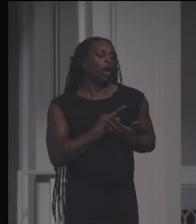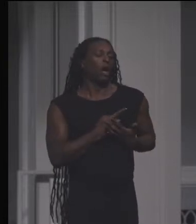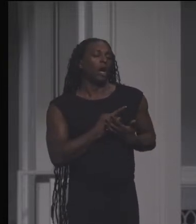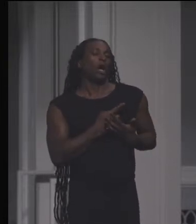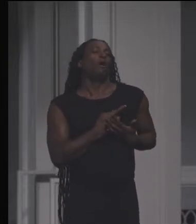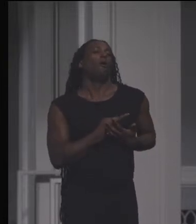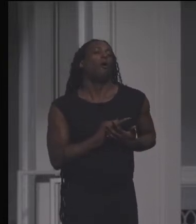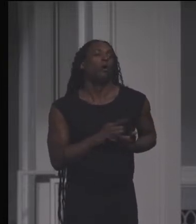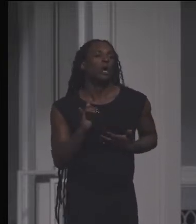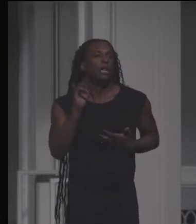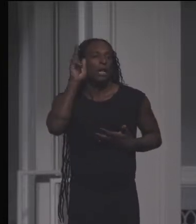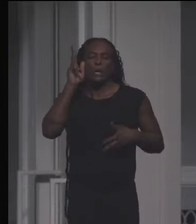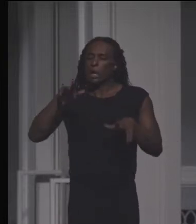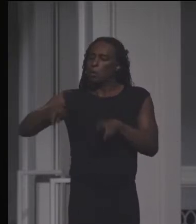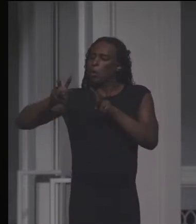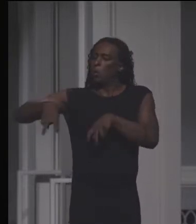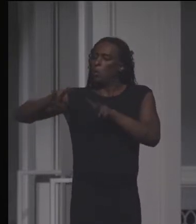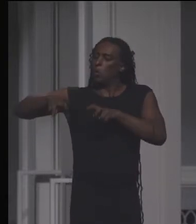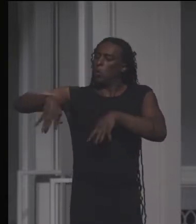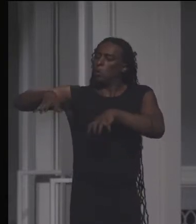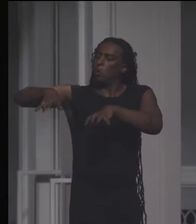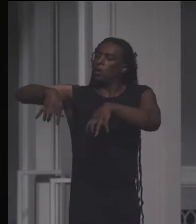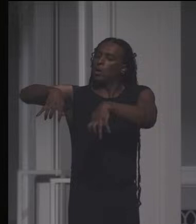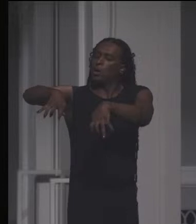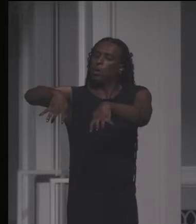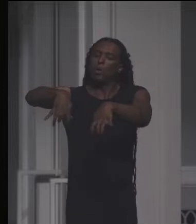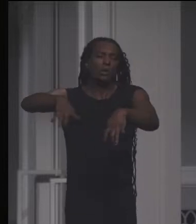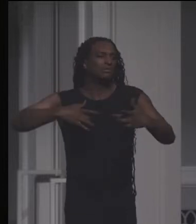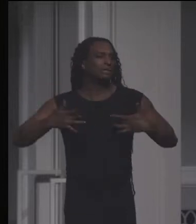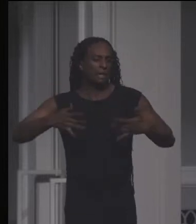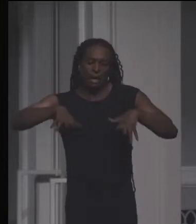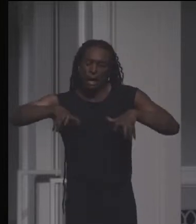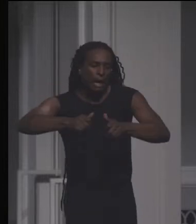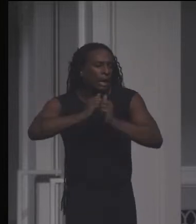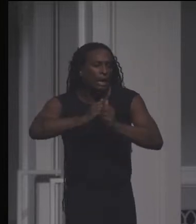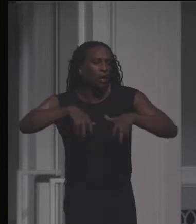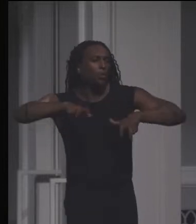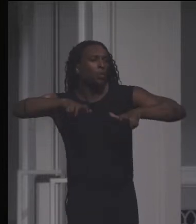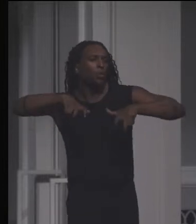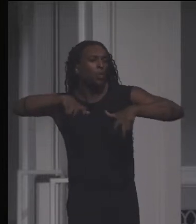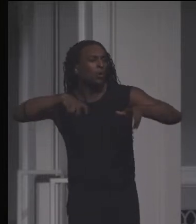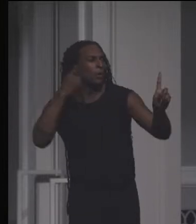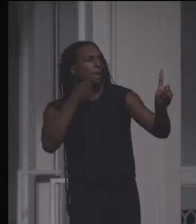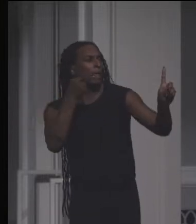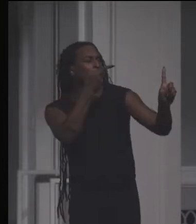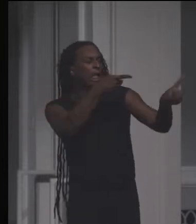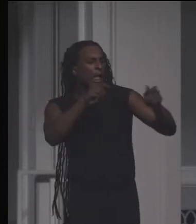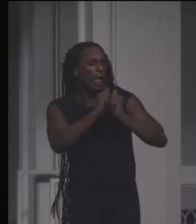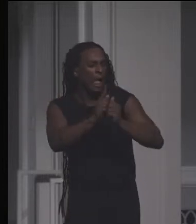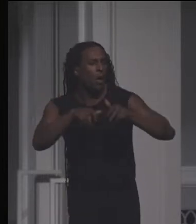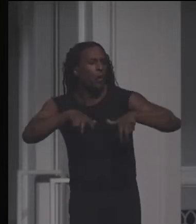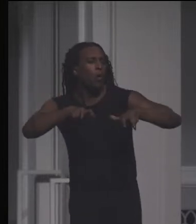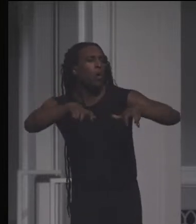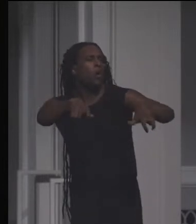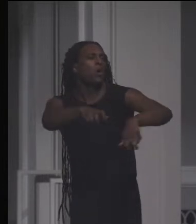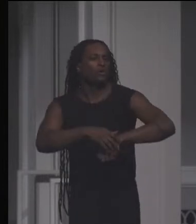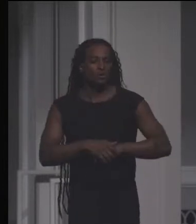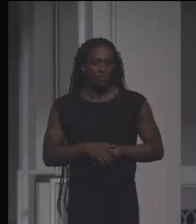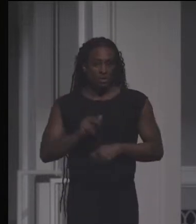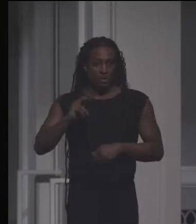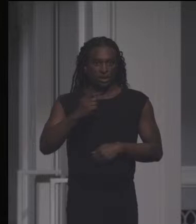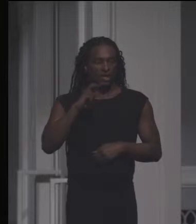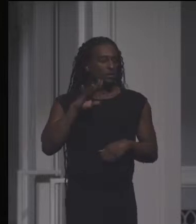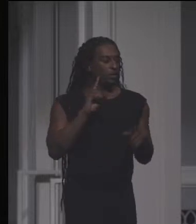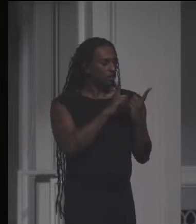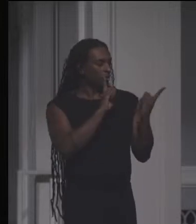horses yoked and racing together, pulling towards the same goal. Angharad pulled